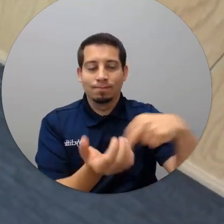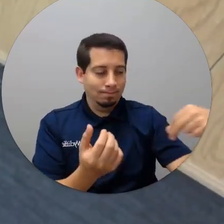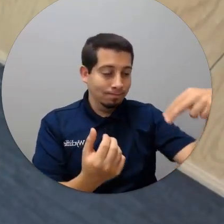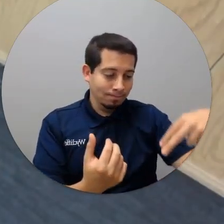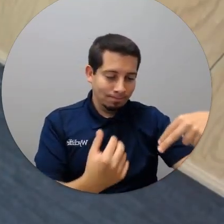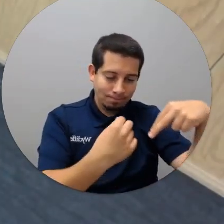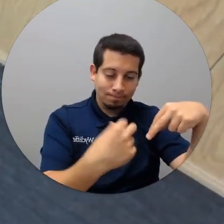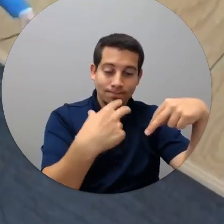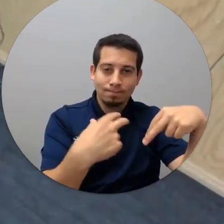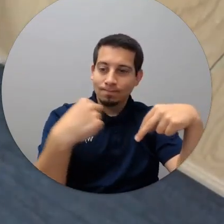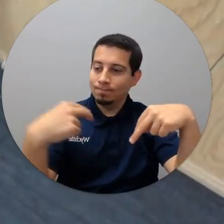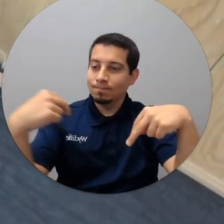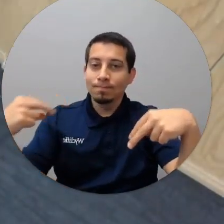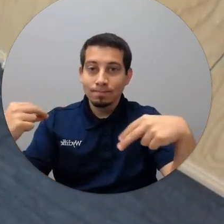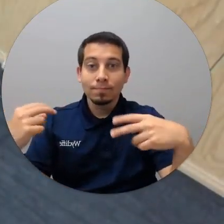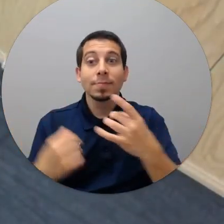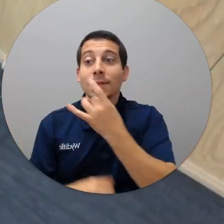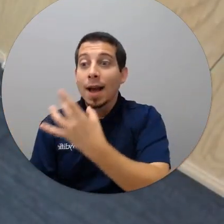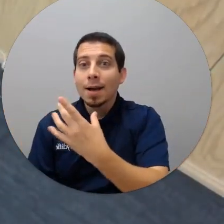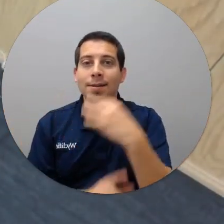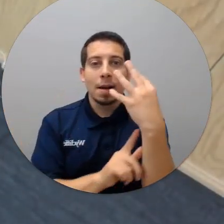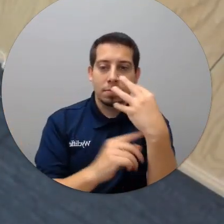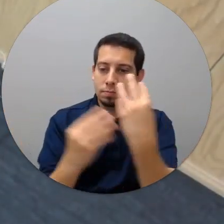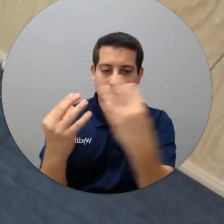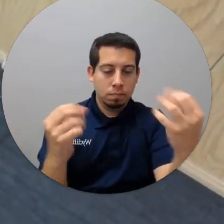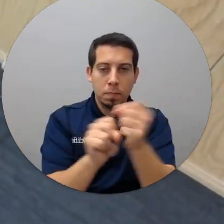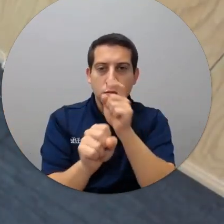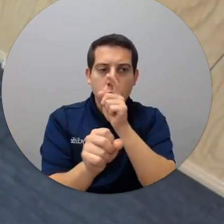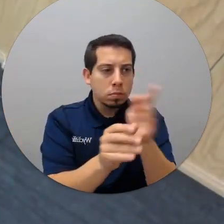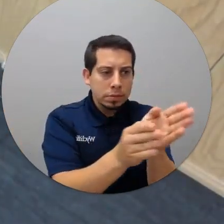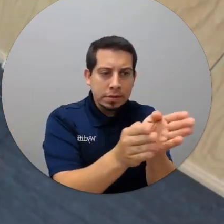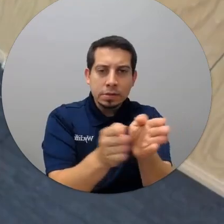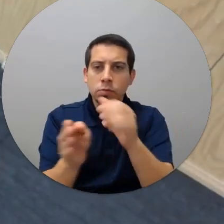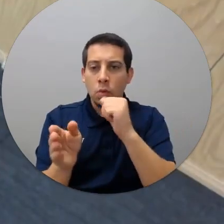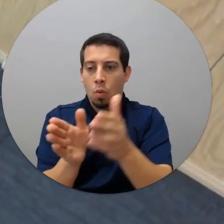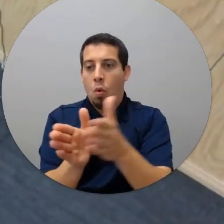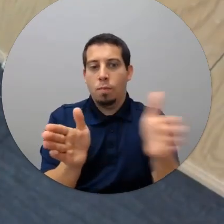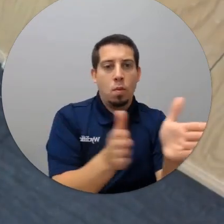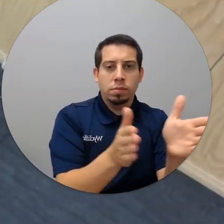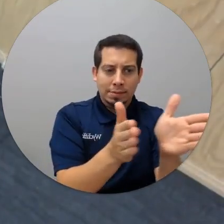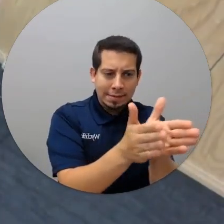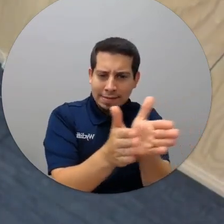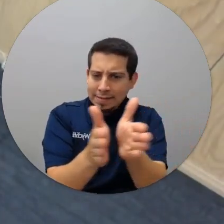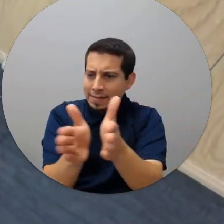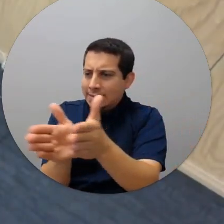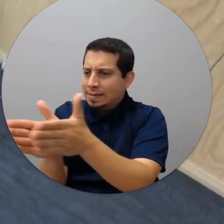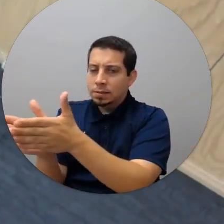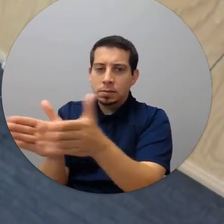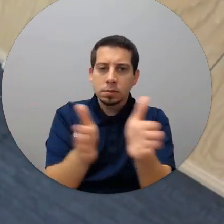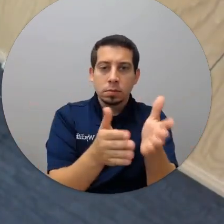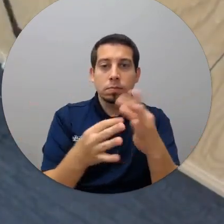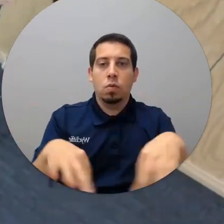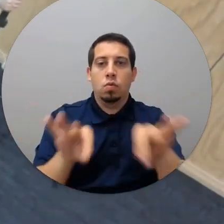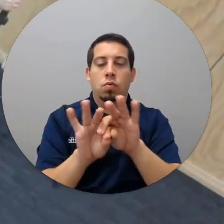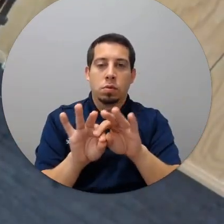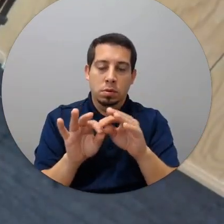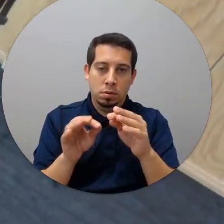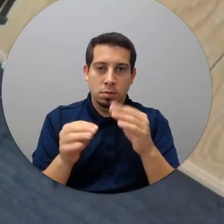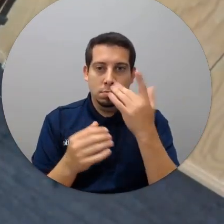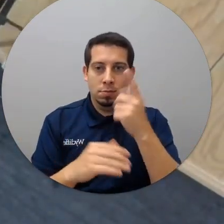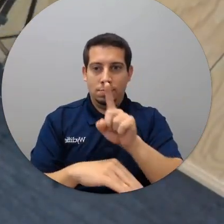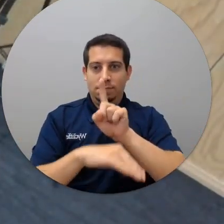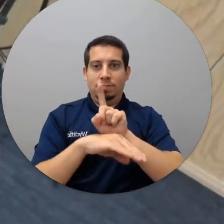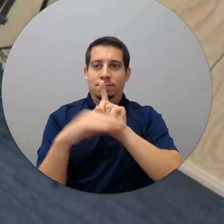And place the tripods, poles or light stands or whatever you're using so that the camera will be closely